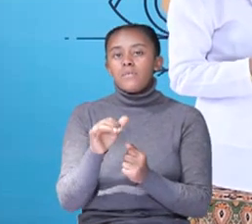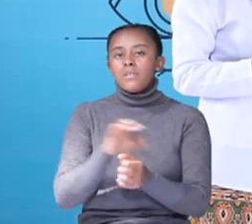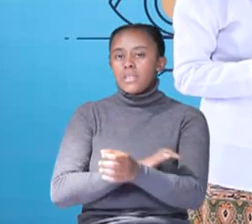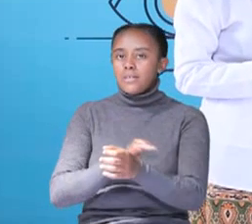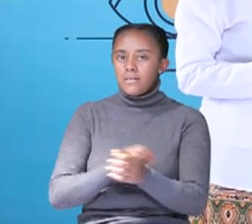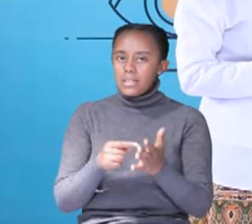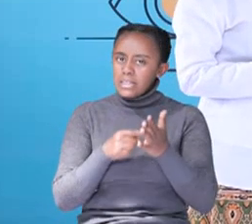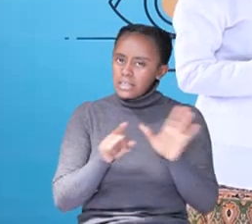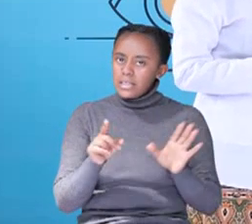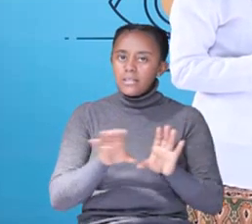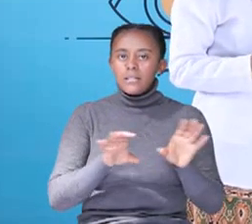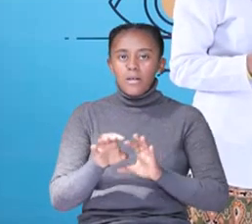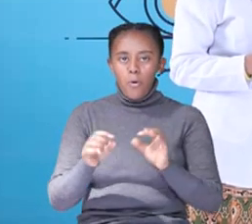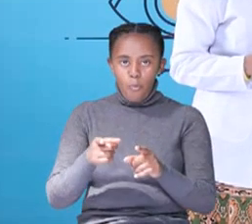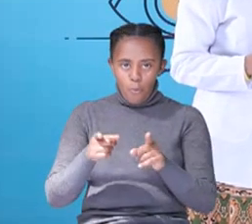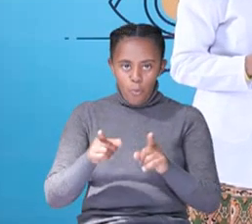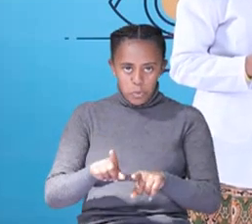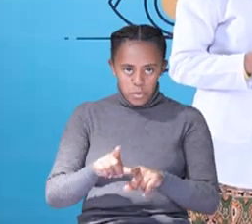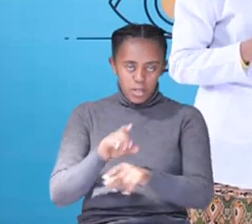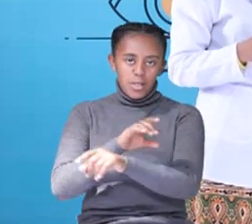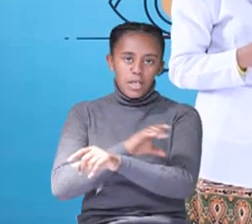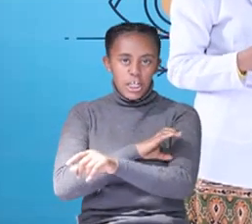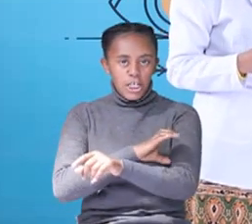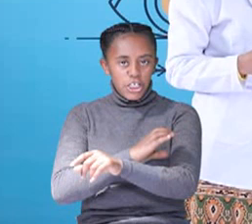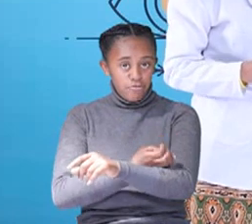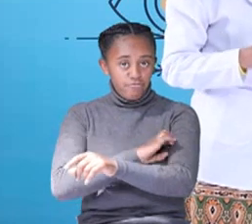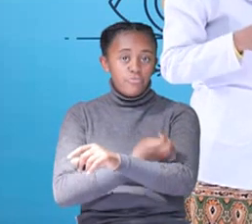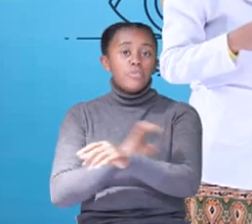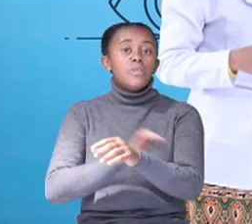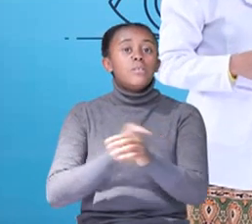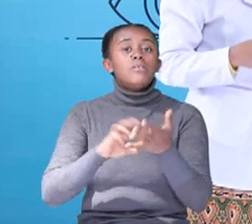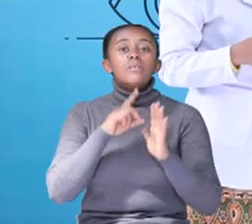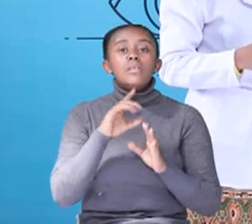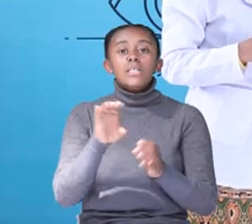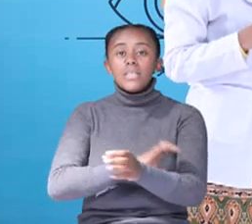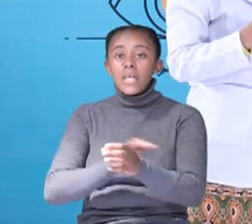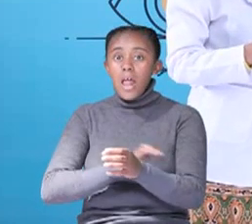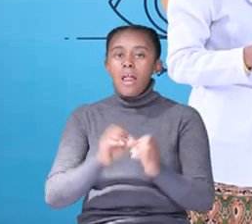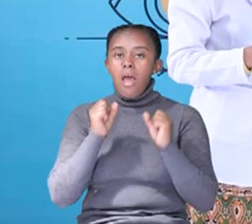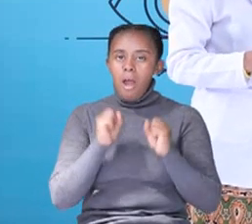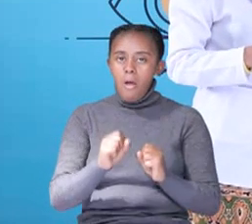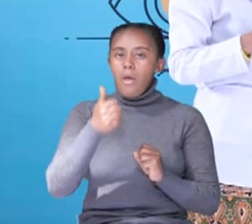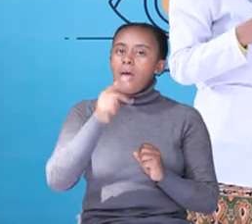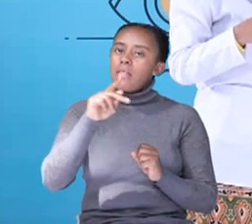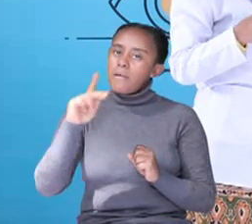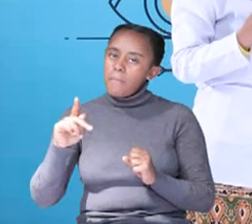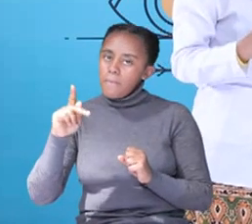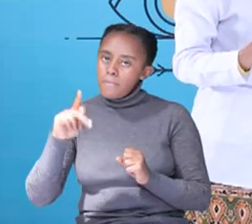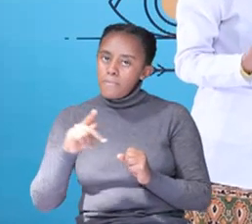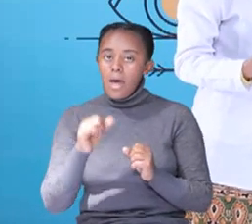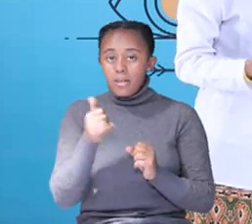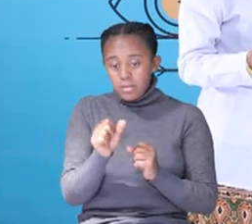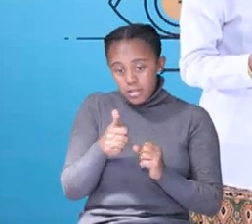To make it clear, when we say energy currency of the cell, it is to mean that cells can use ATP as